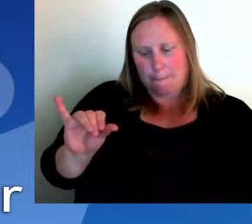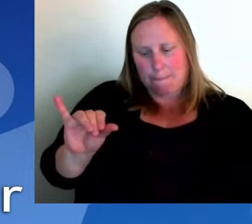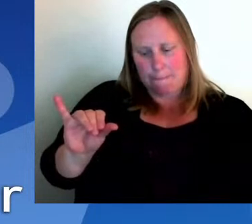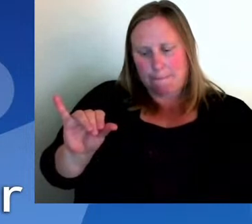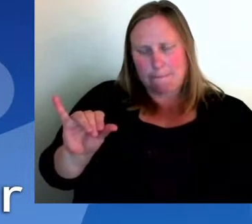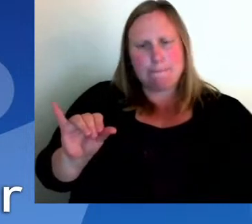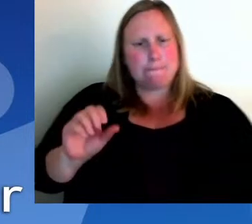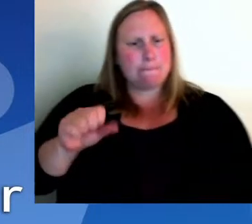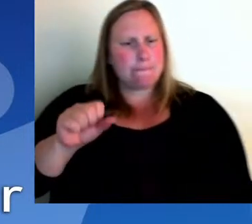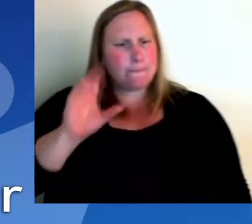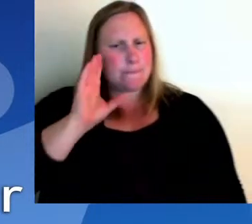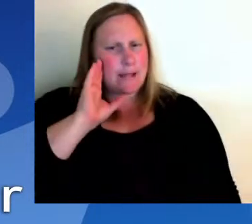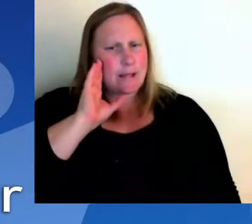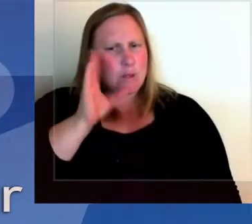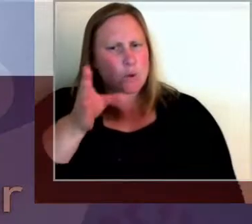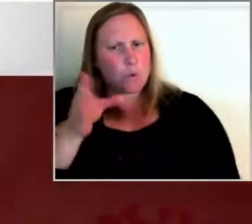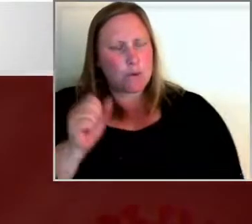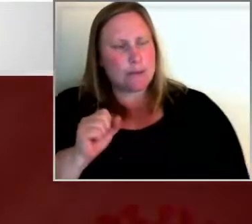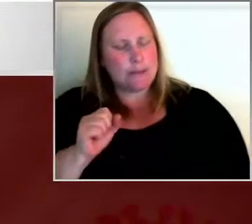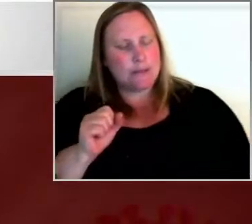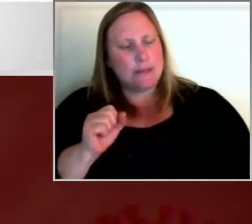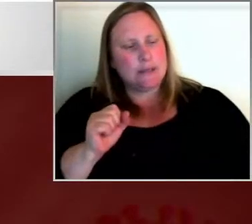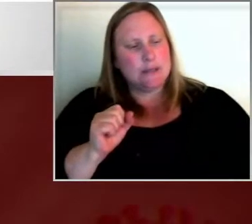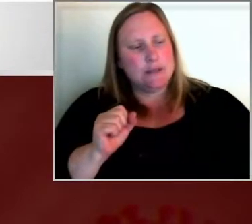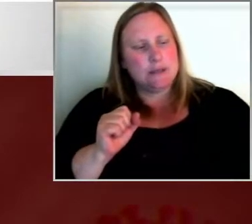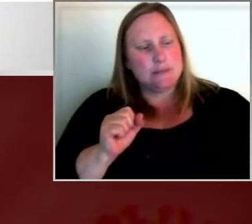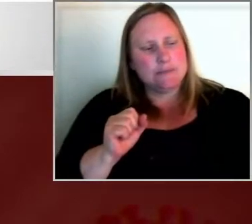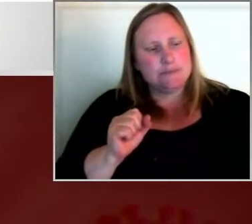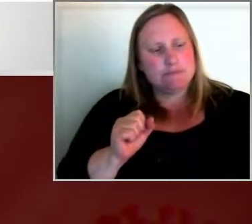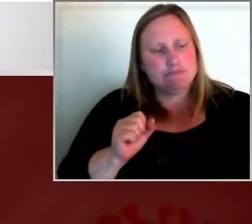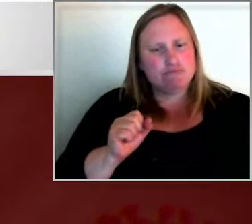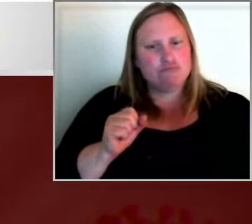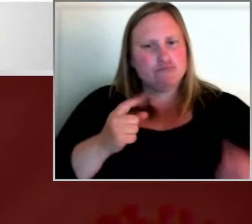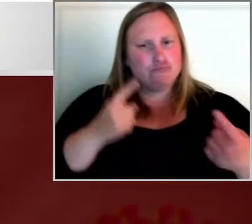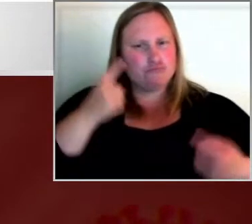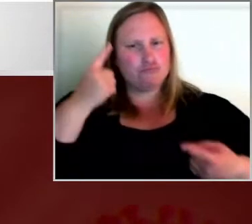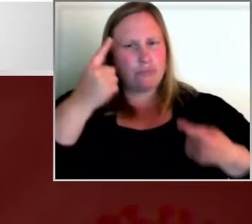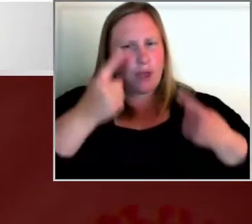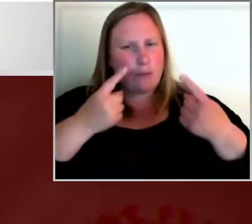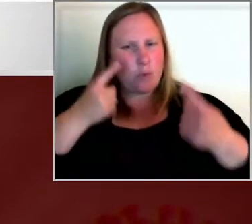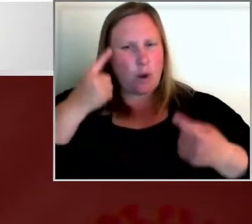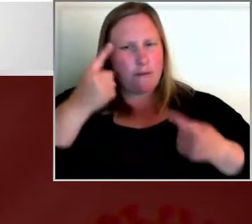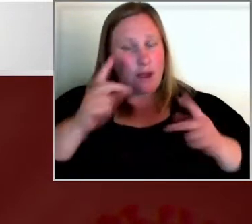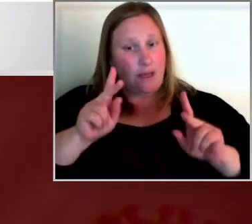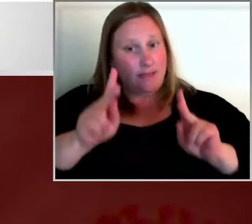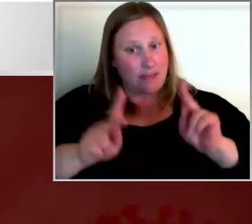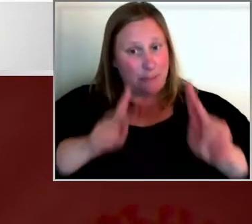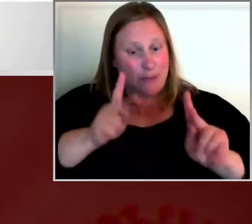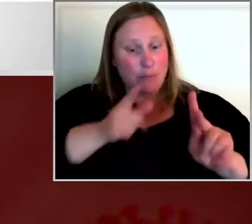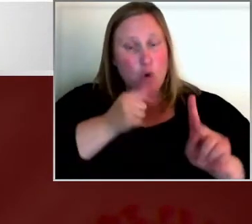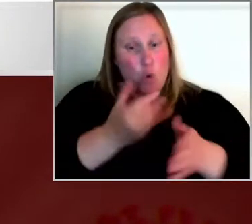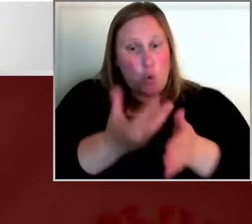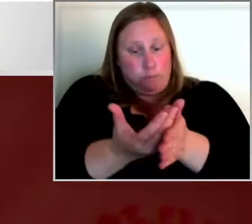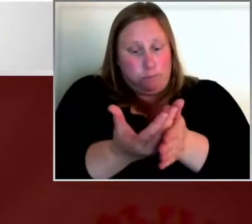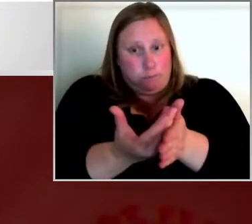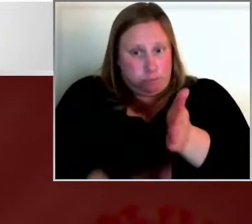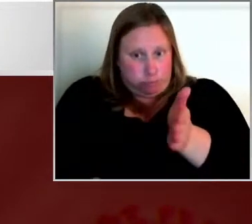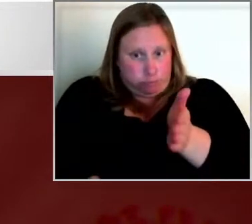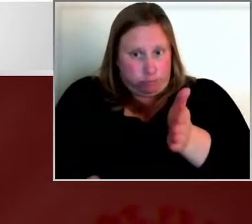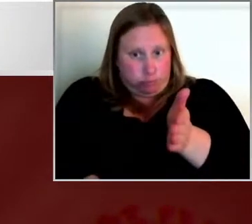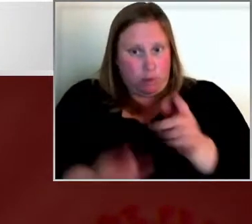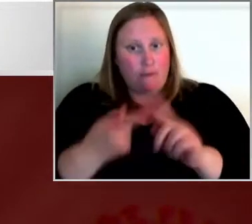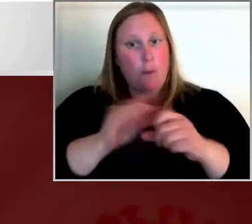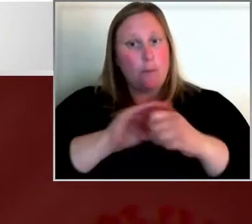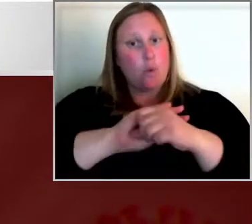Yeah, thanks for taking my question. I'm wondering if the demographics of the people who are dying from COVID-19